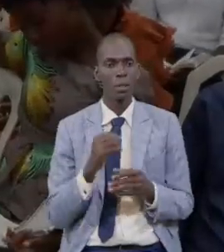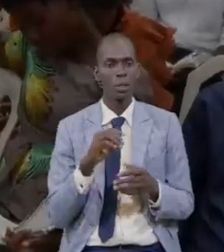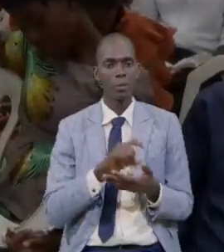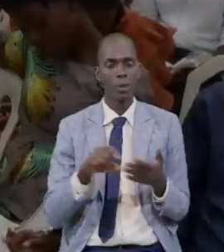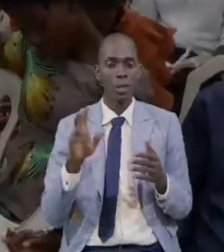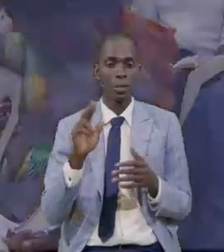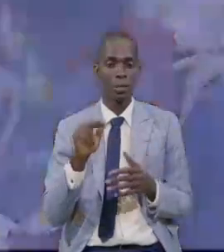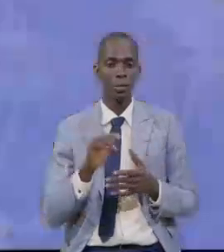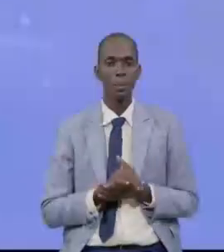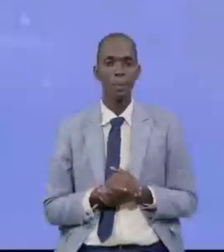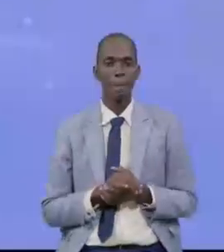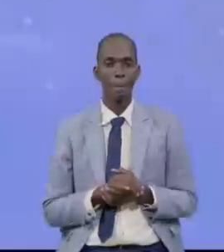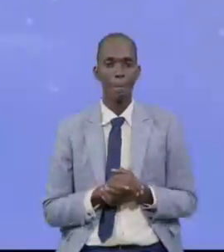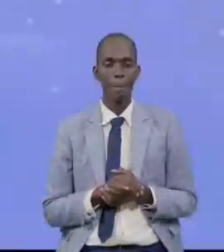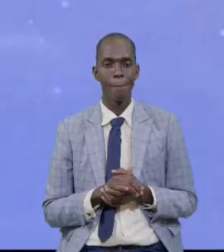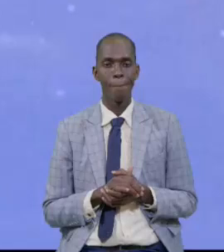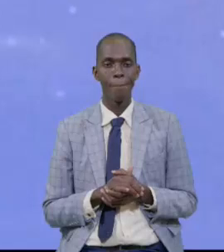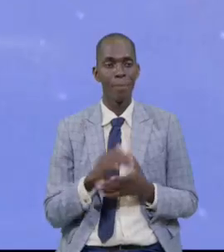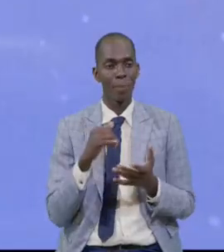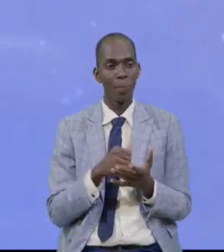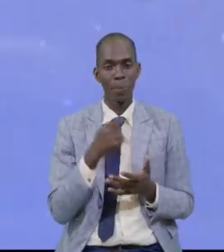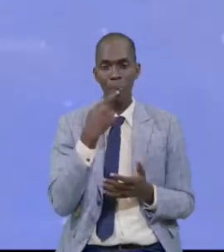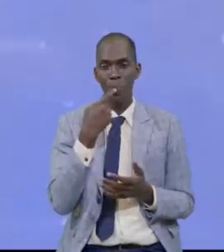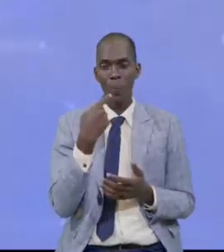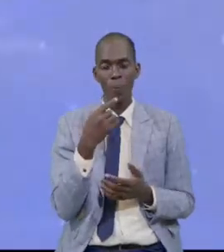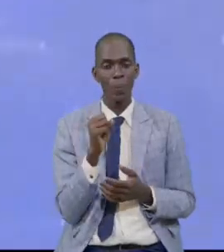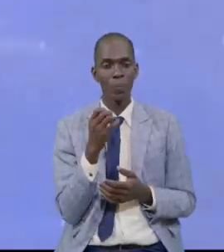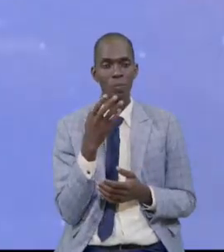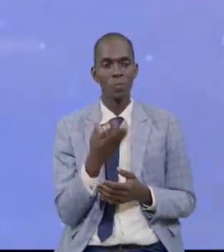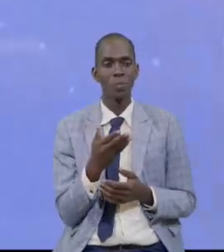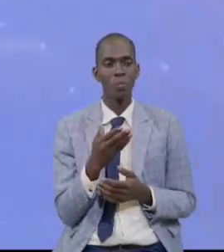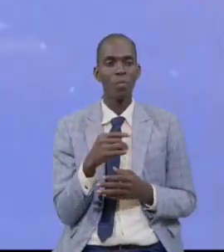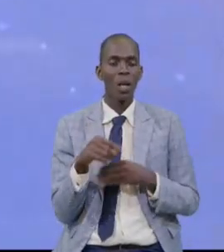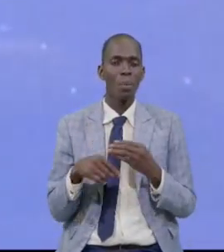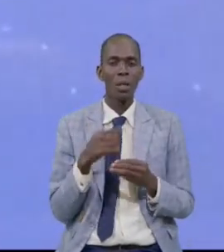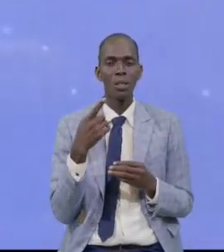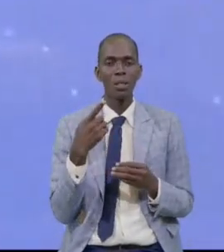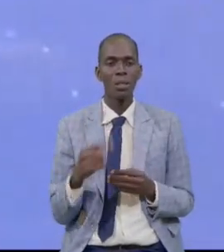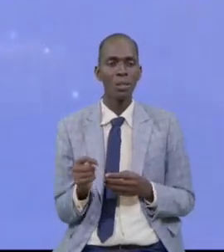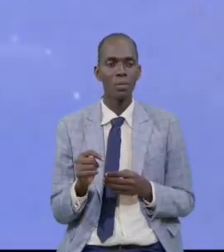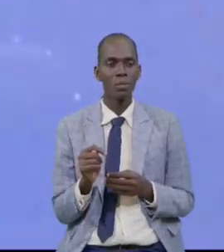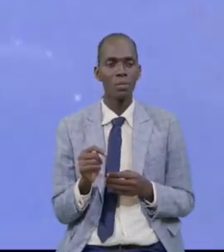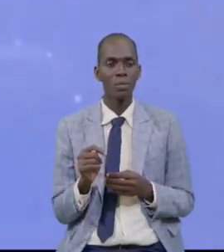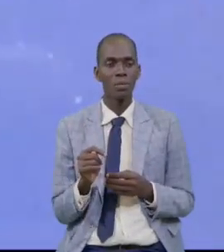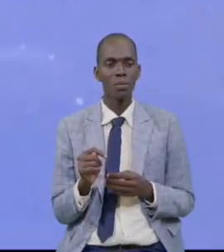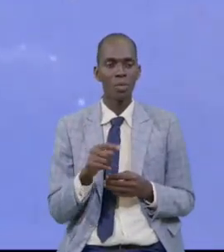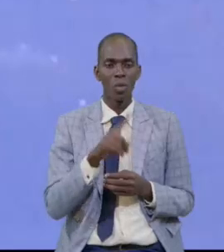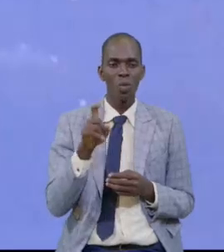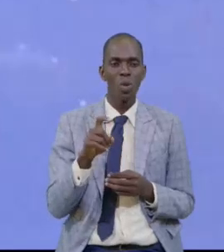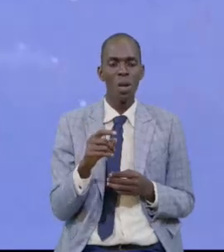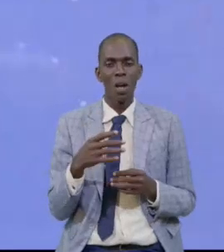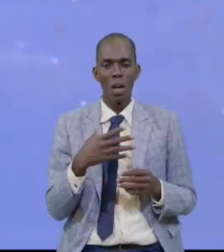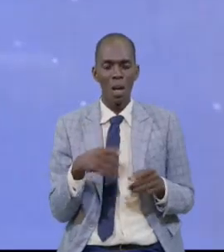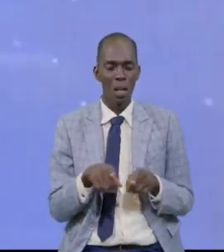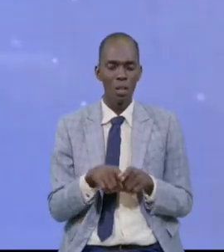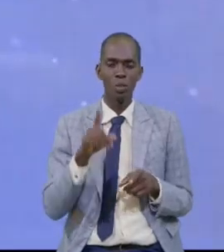Verse 13, it tells us about the question, and one of the elders answered,